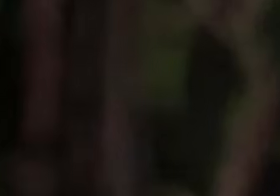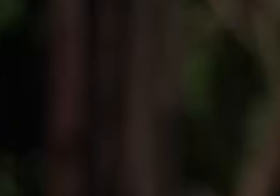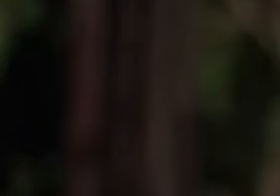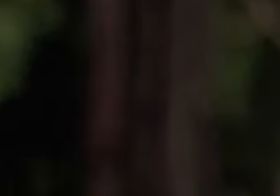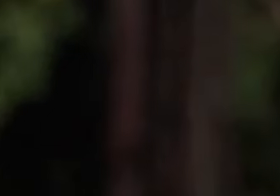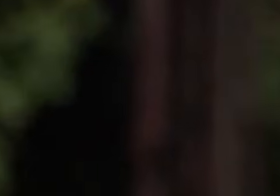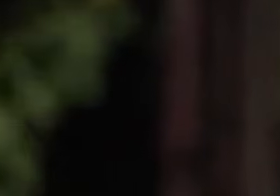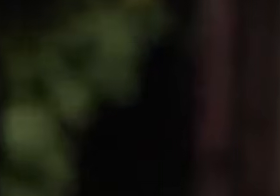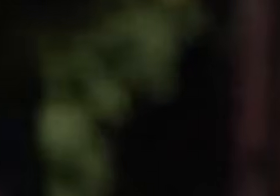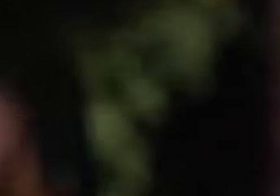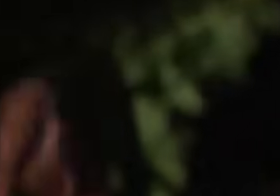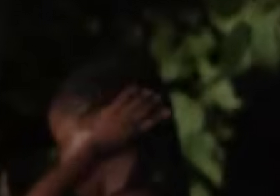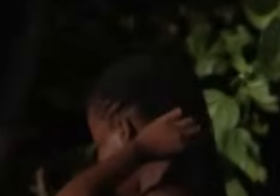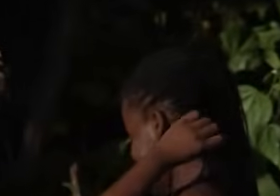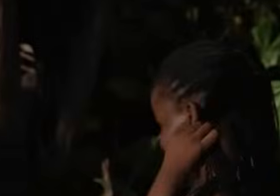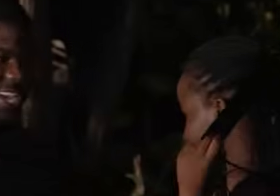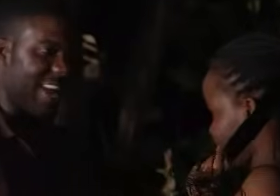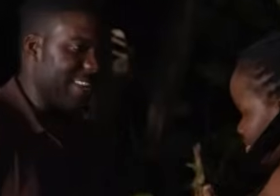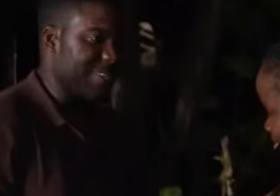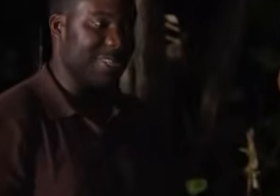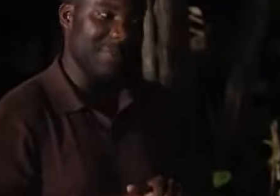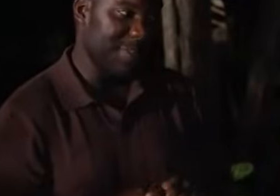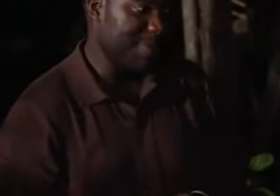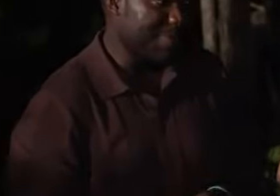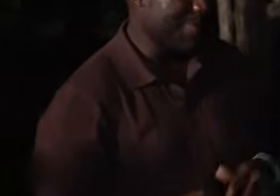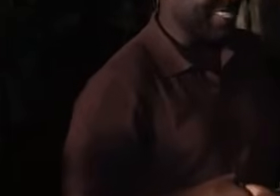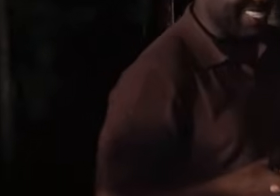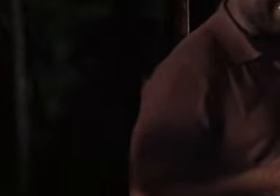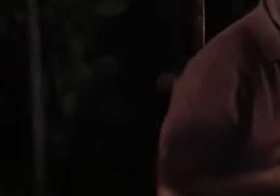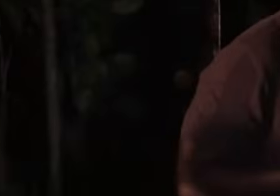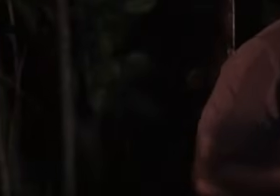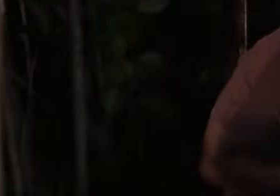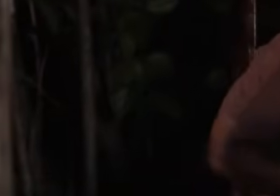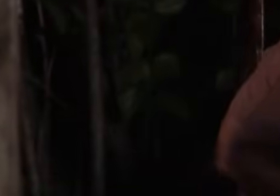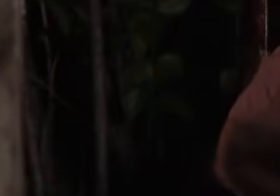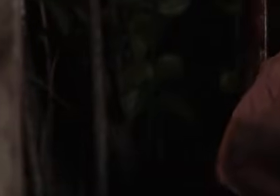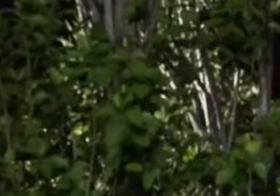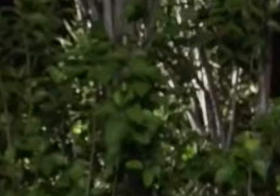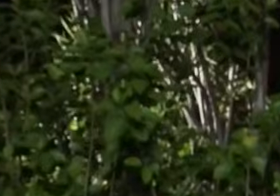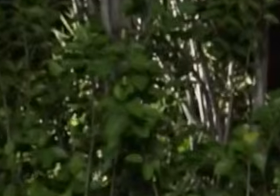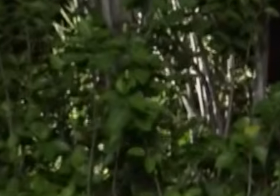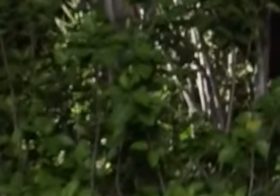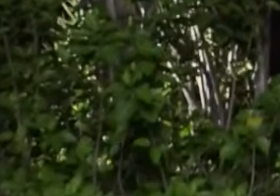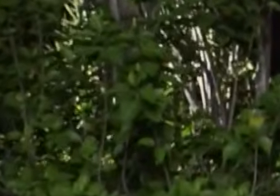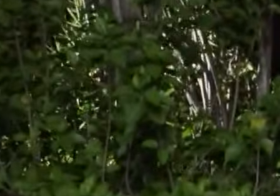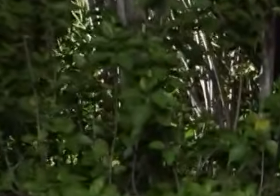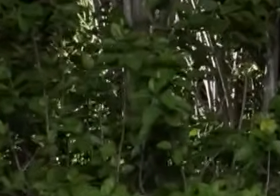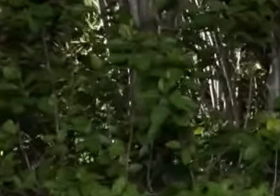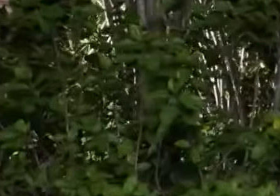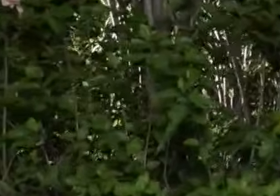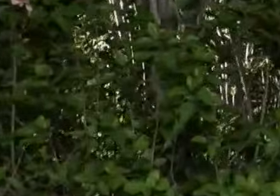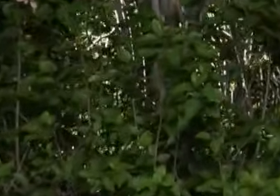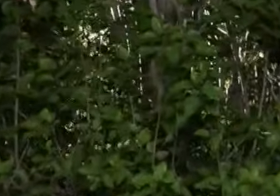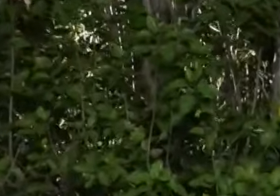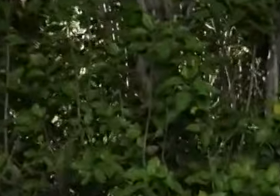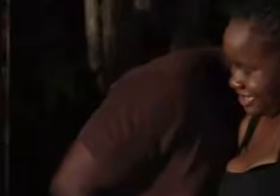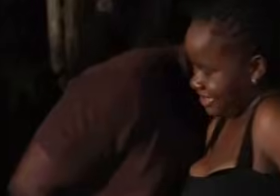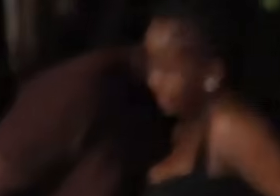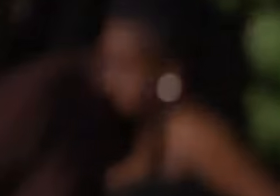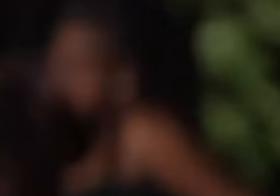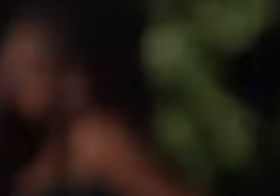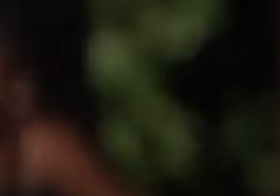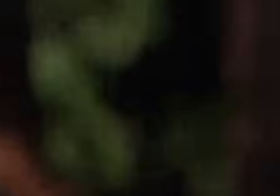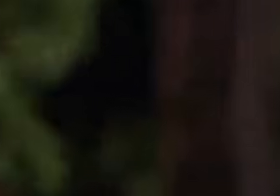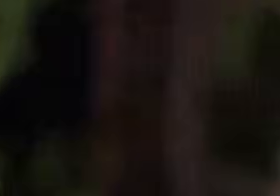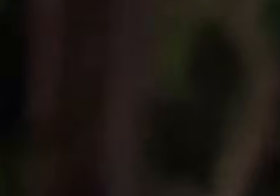ever cheat, you have to give me back me teeth. Hey, now